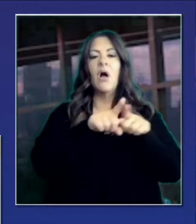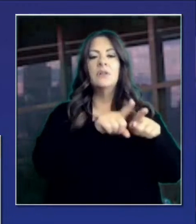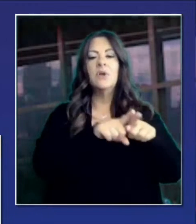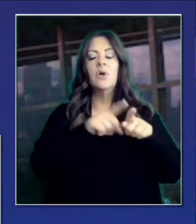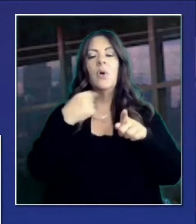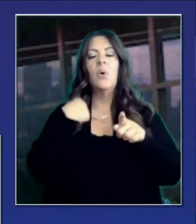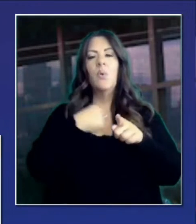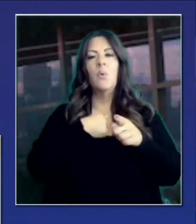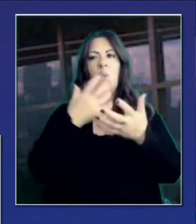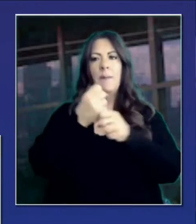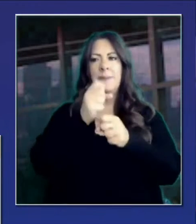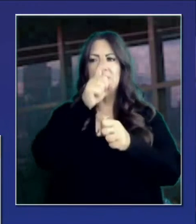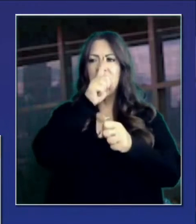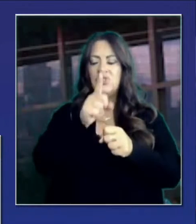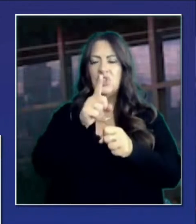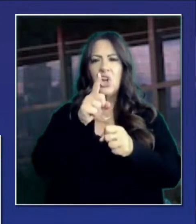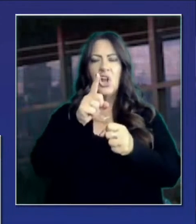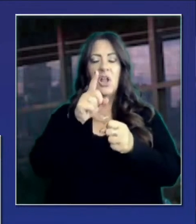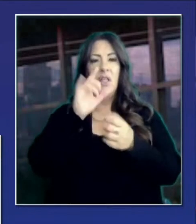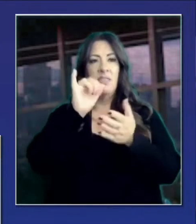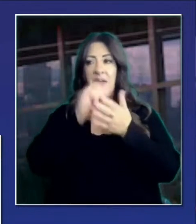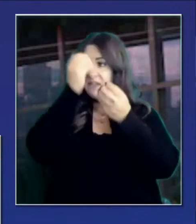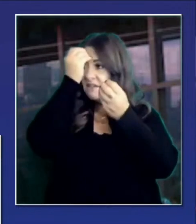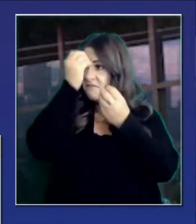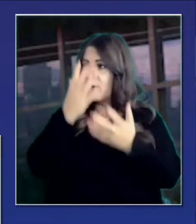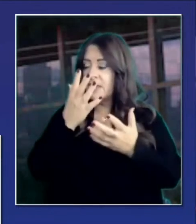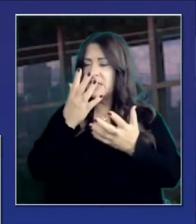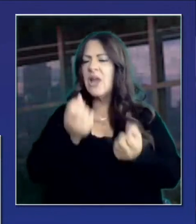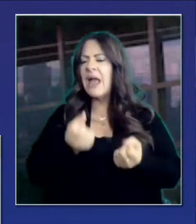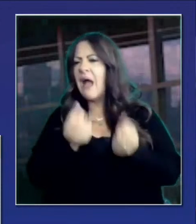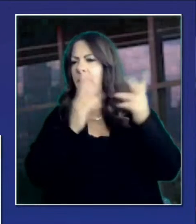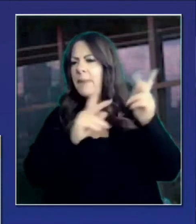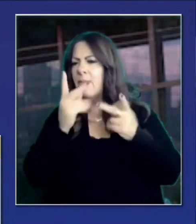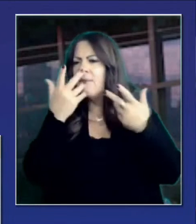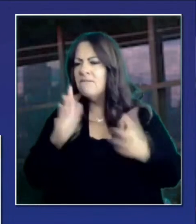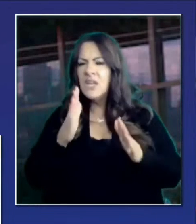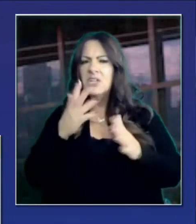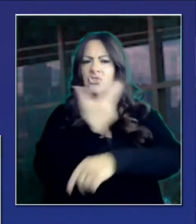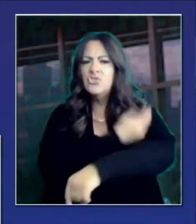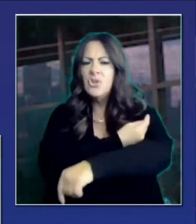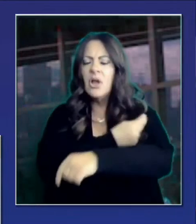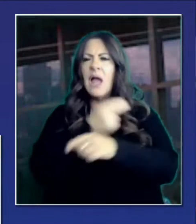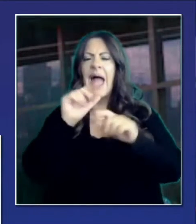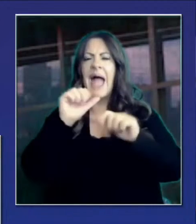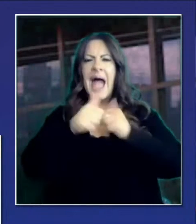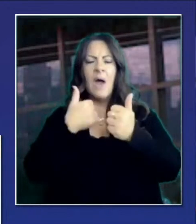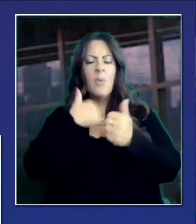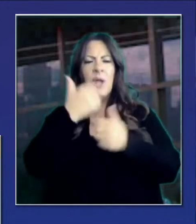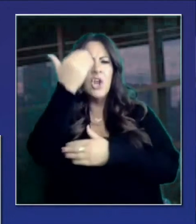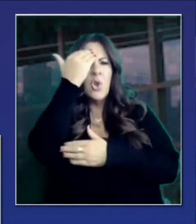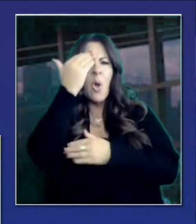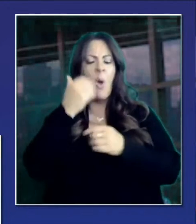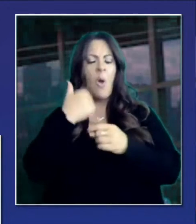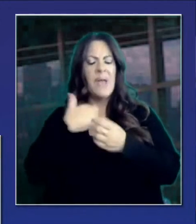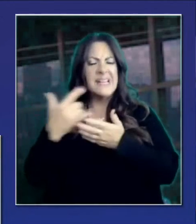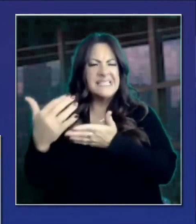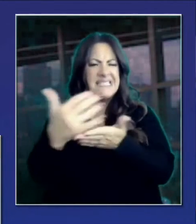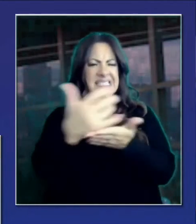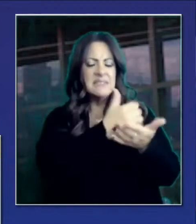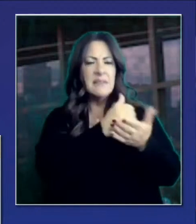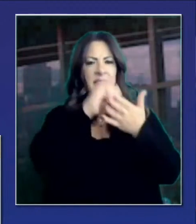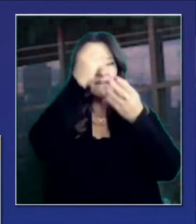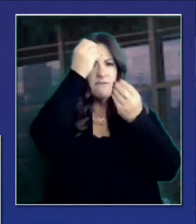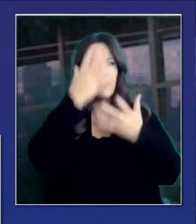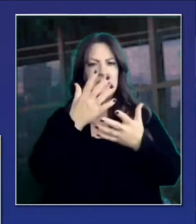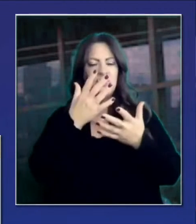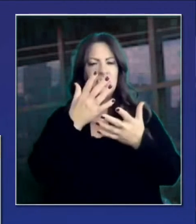standardize our information and data. Data has become a big issue. That has become a big challenge for us. The data lag